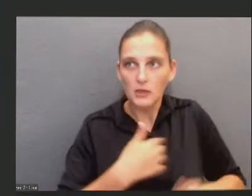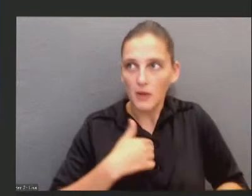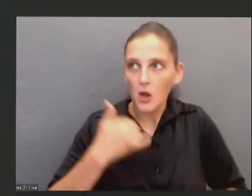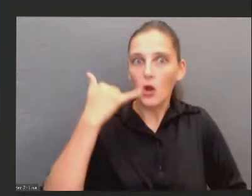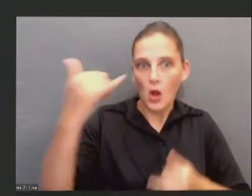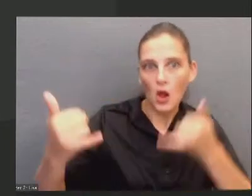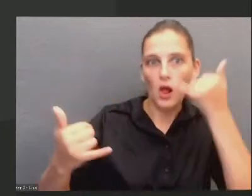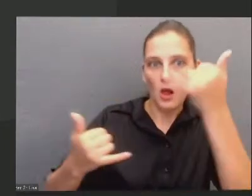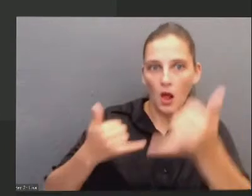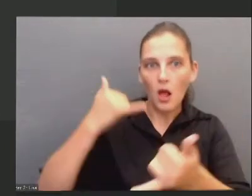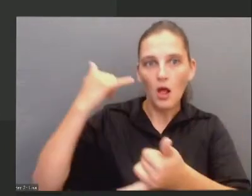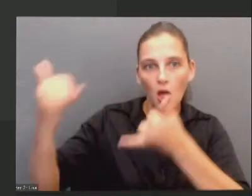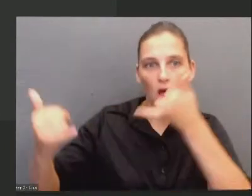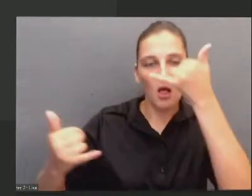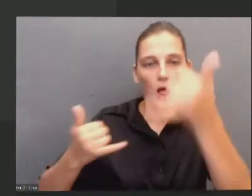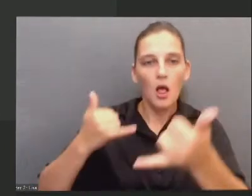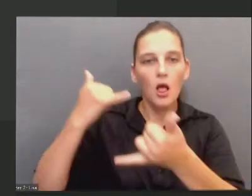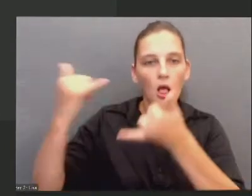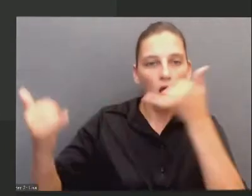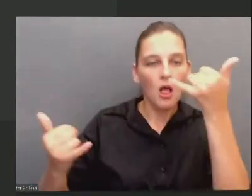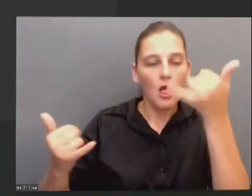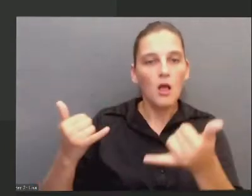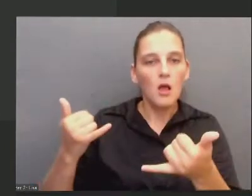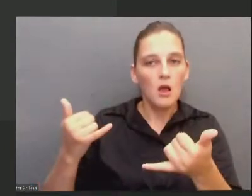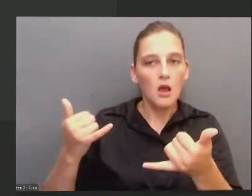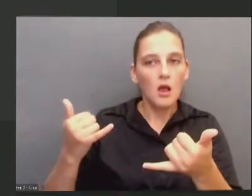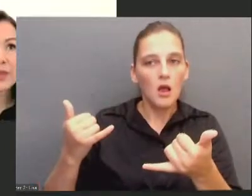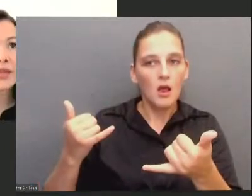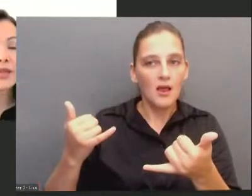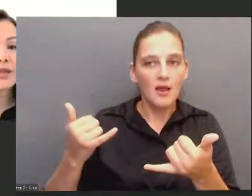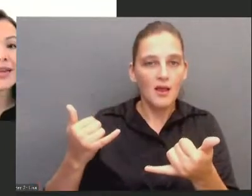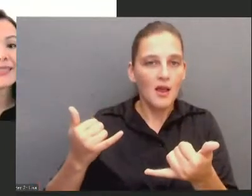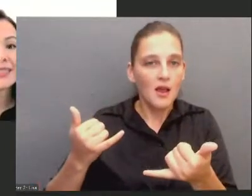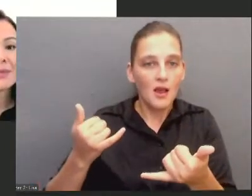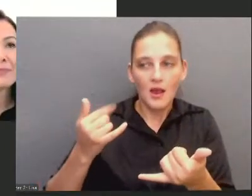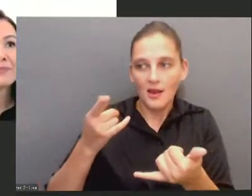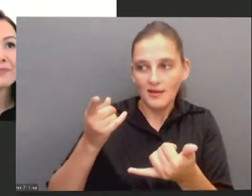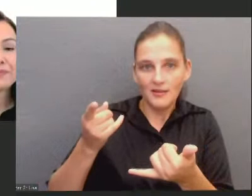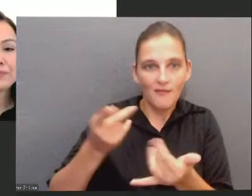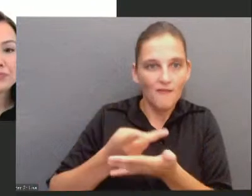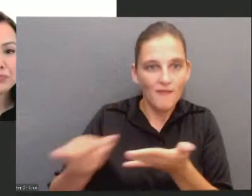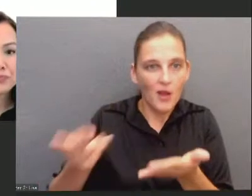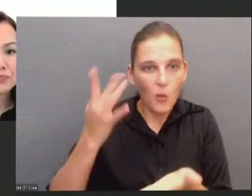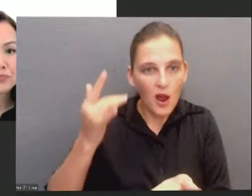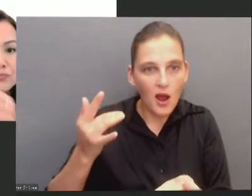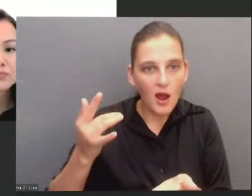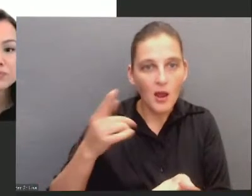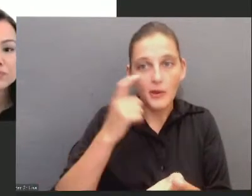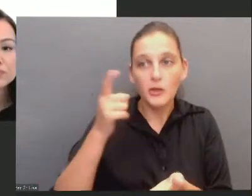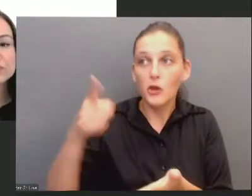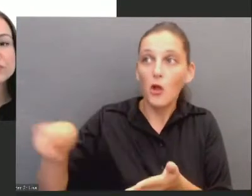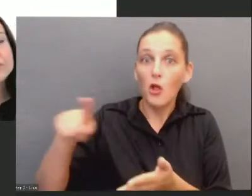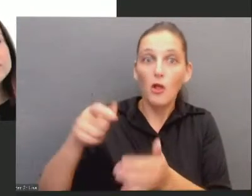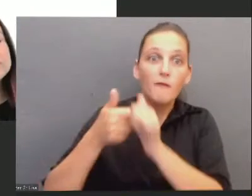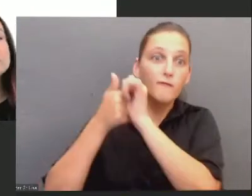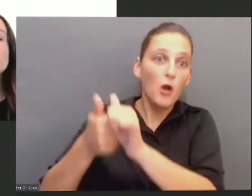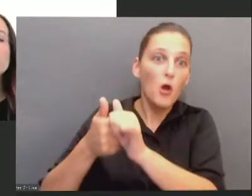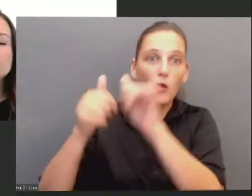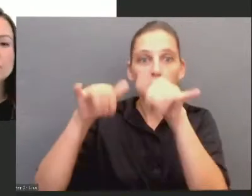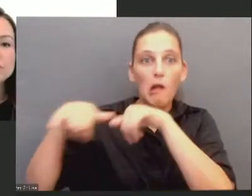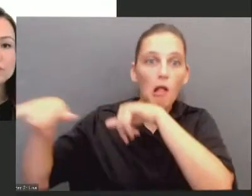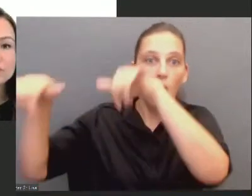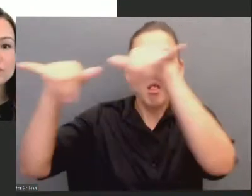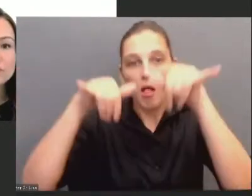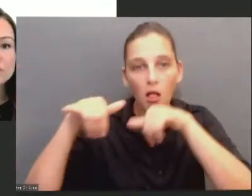it's algorithms and it's guidelines that we're following, and the source of frustration